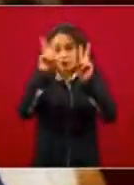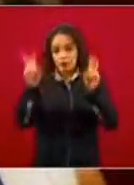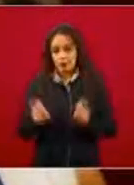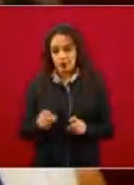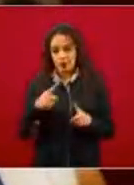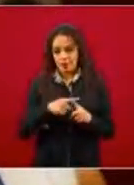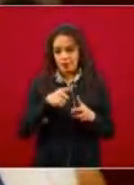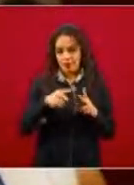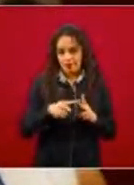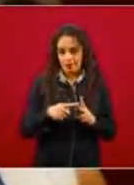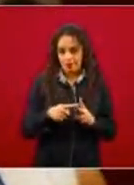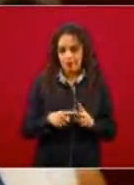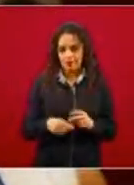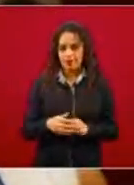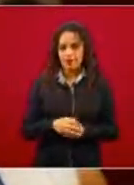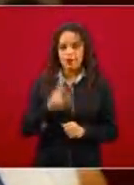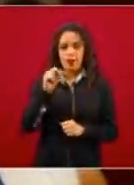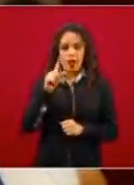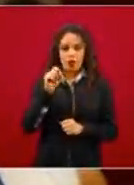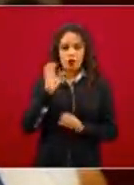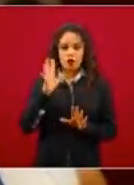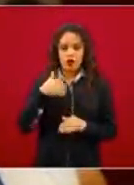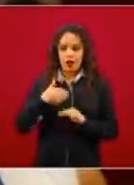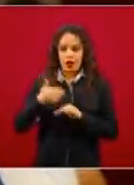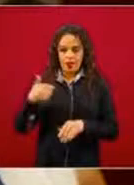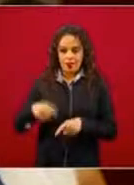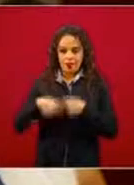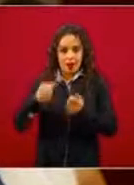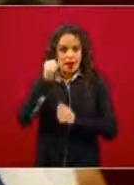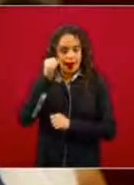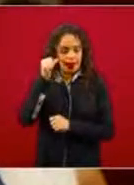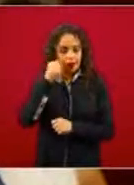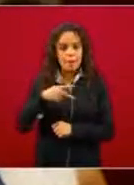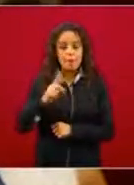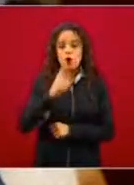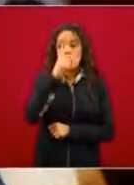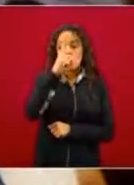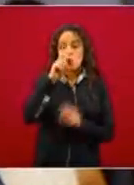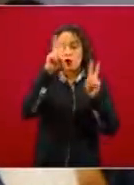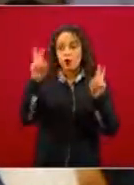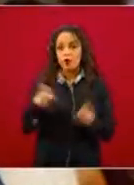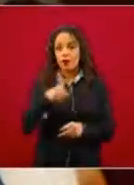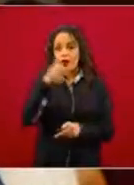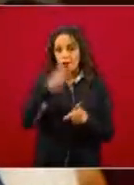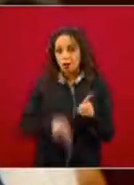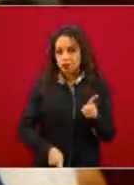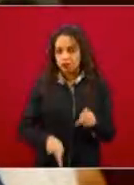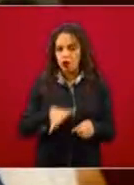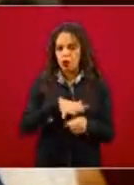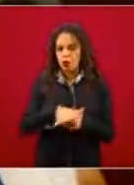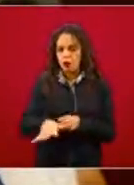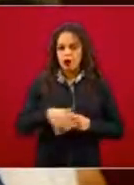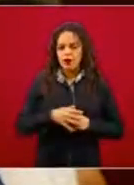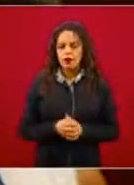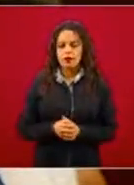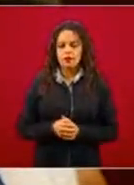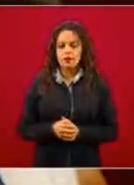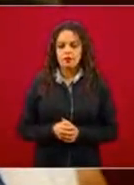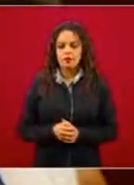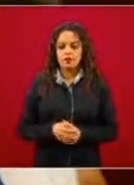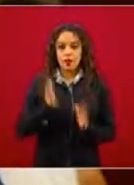I had an answer pending on your end. So for two of my questions, you already gave me the information, but what was pending was